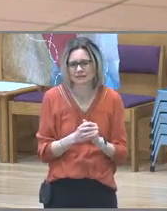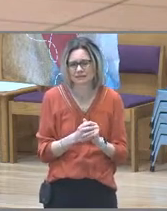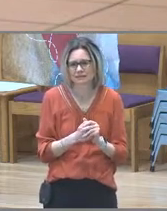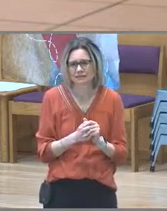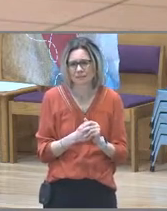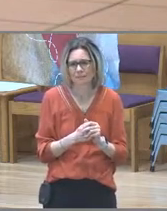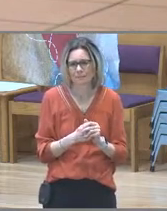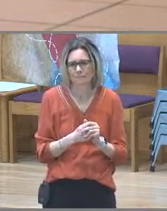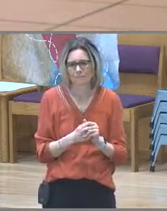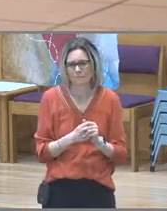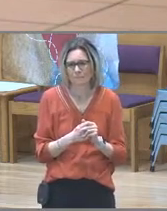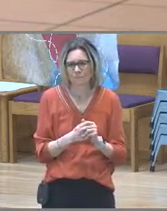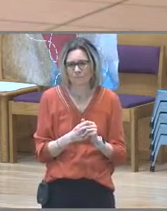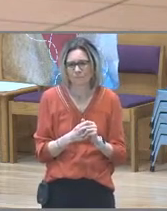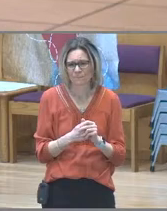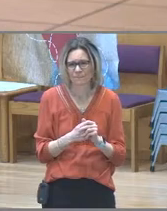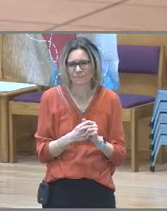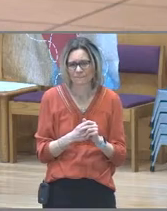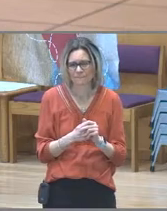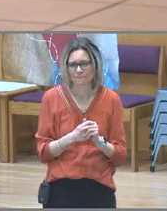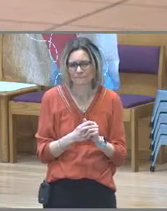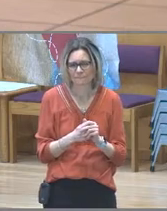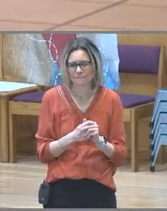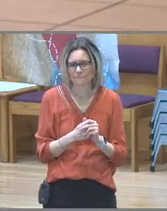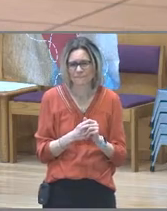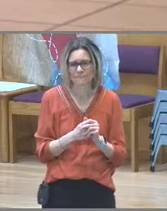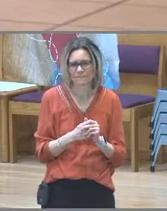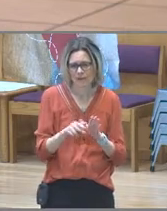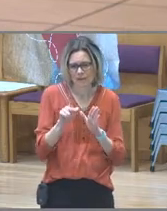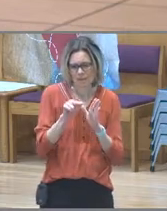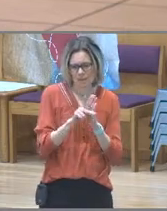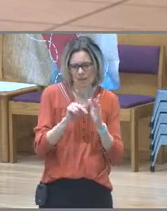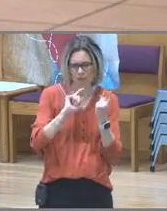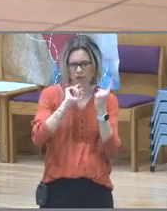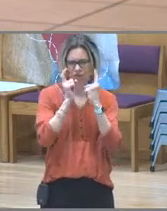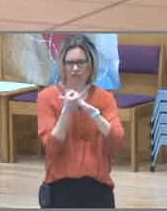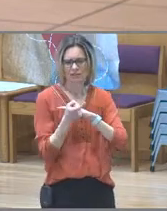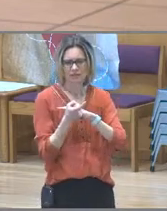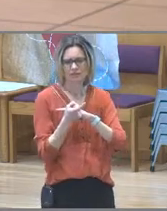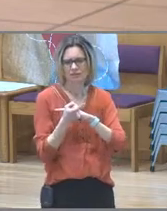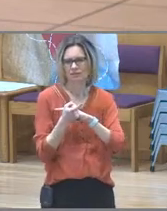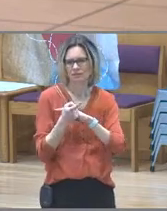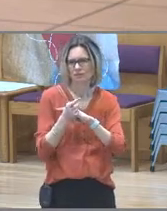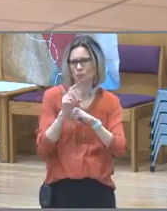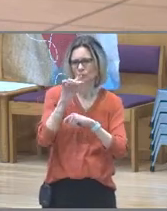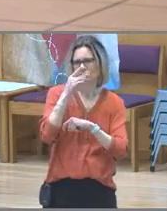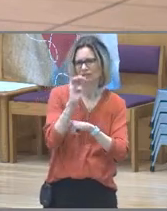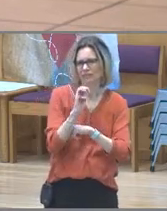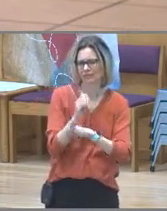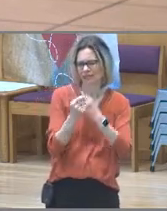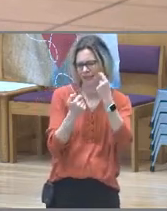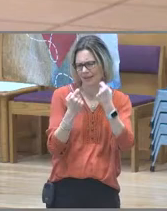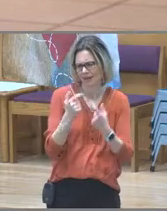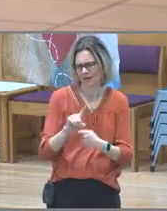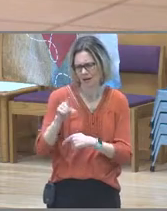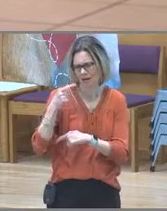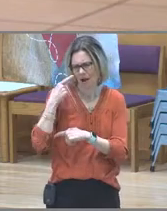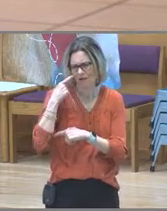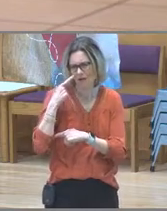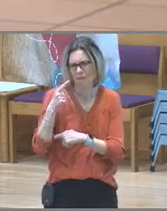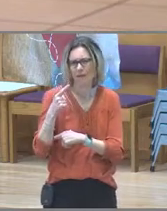here, that were changing regimes, eliminating governments,